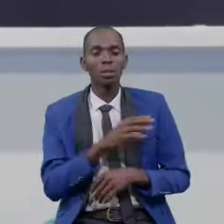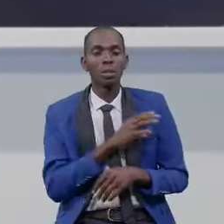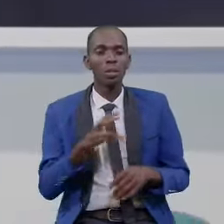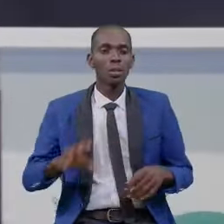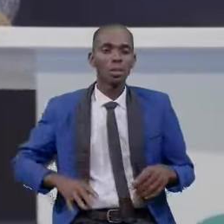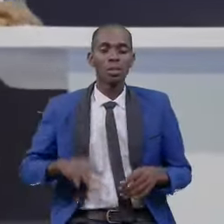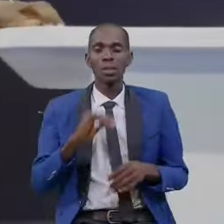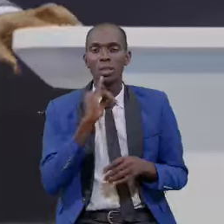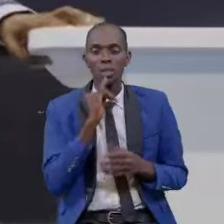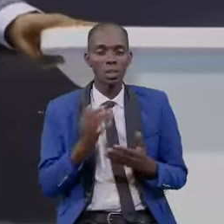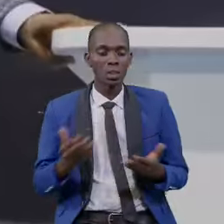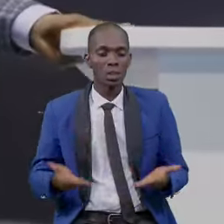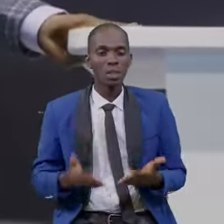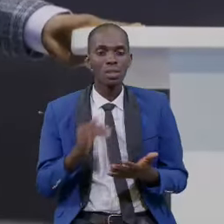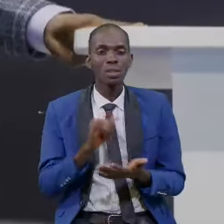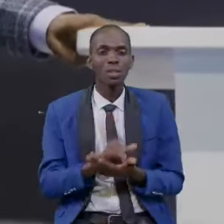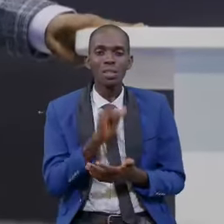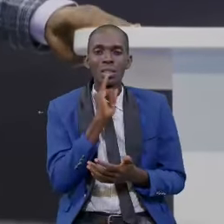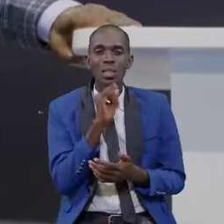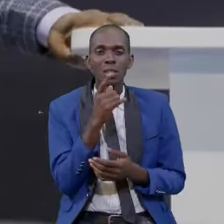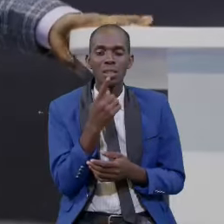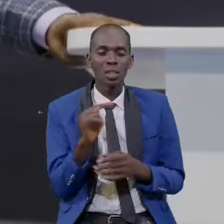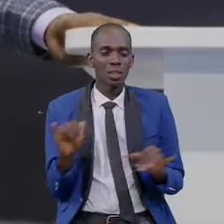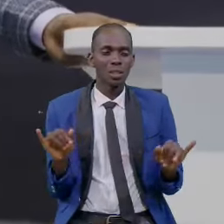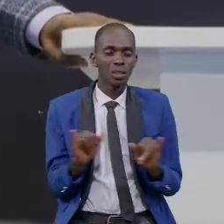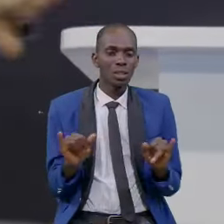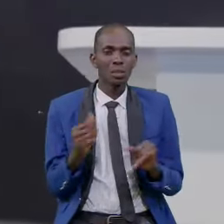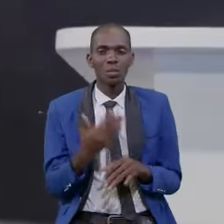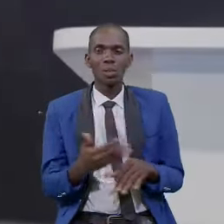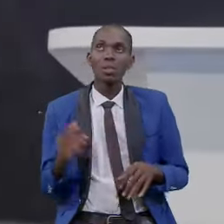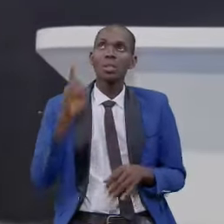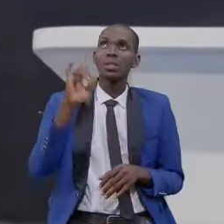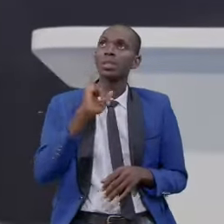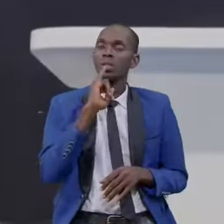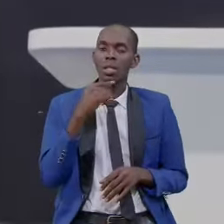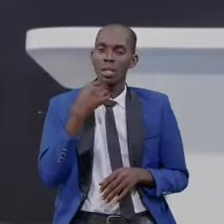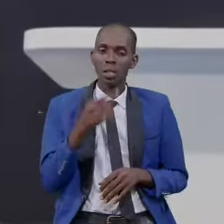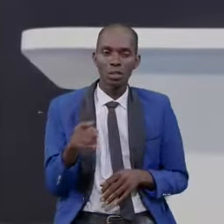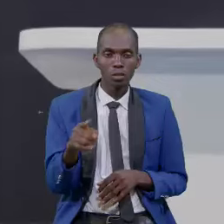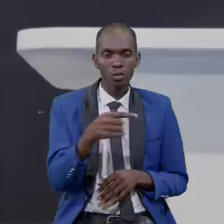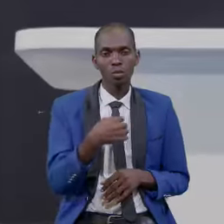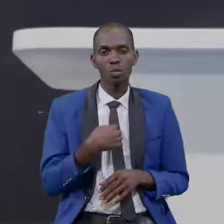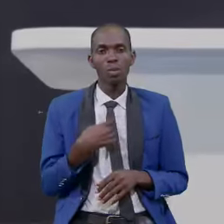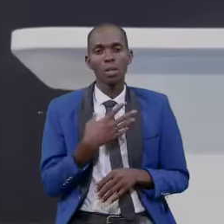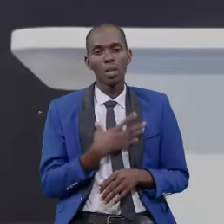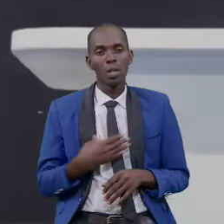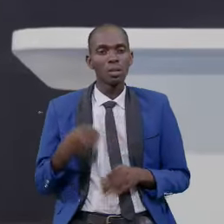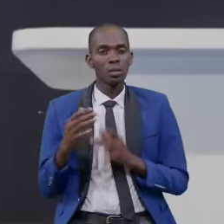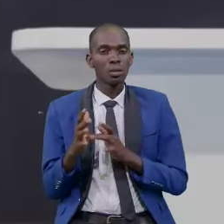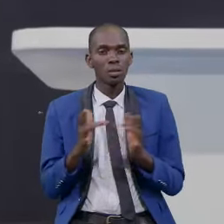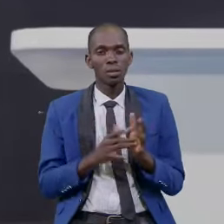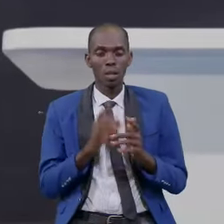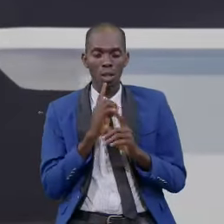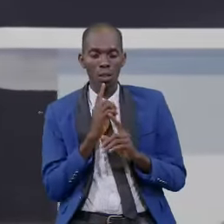here, that's the same thing he's saying to you. And Jesus said unto